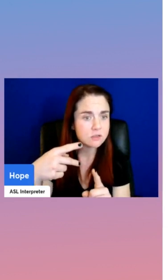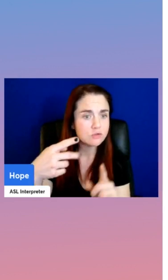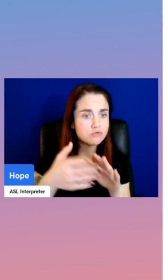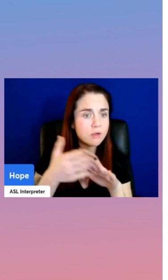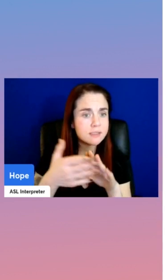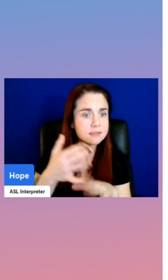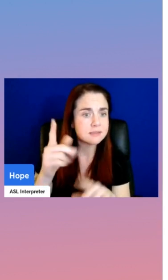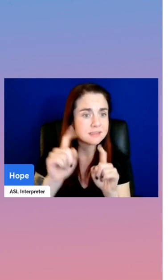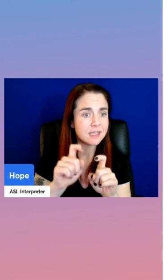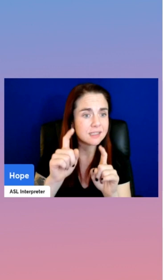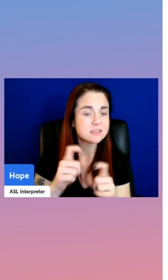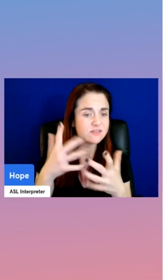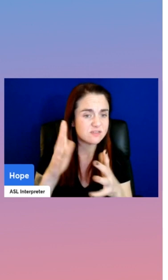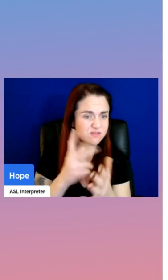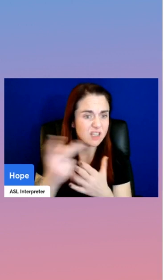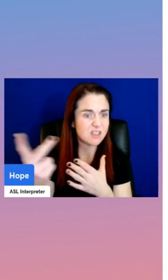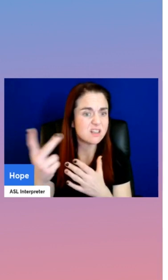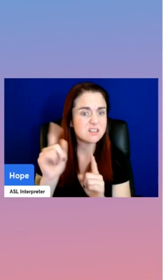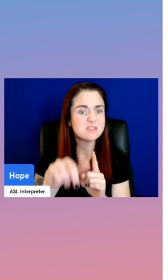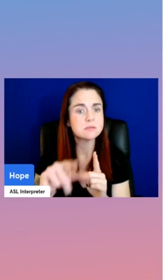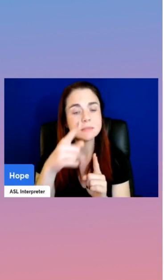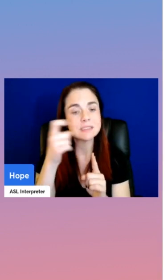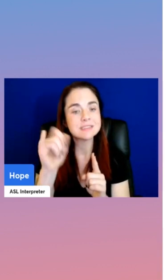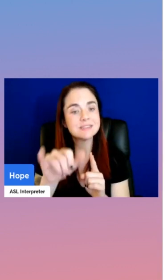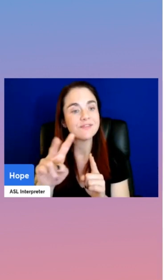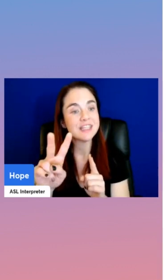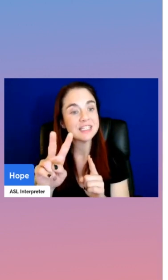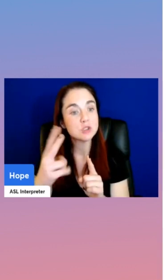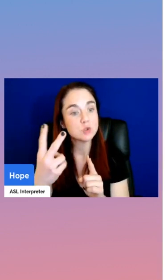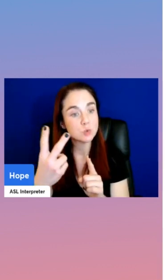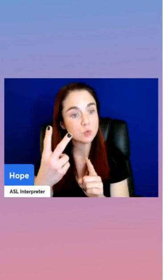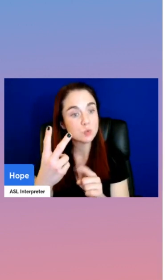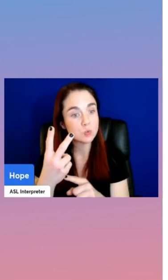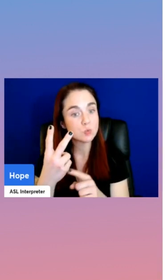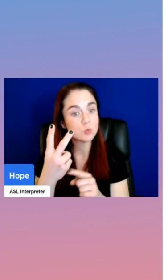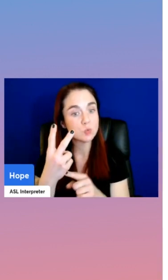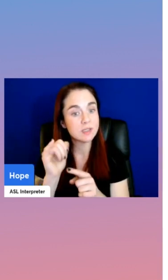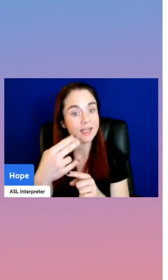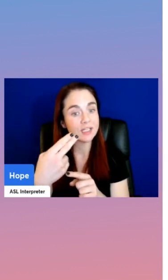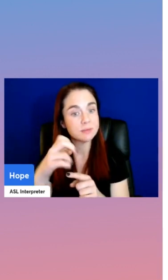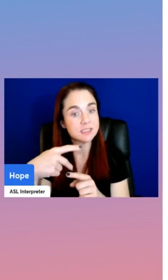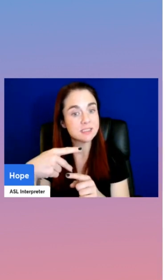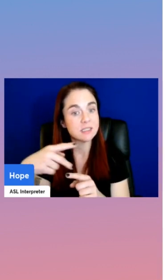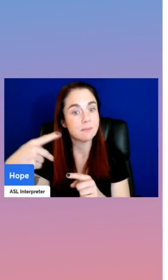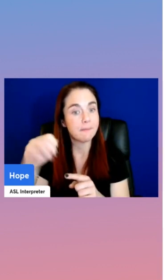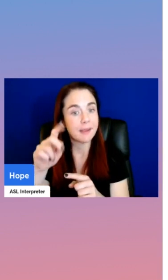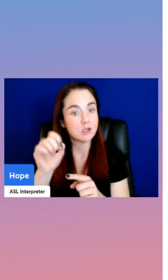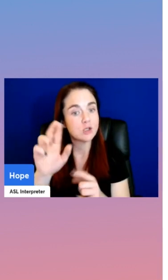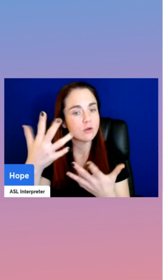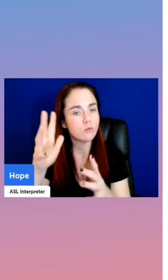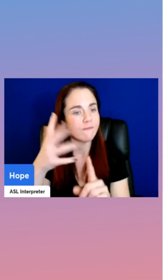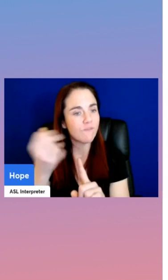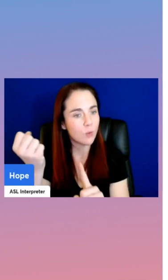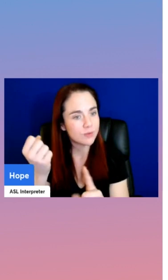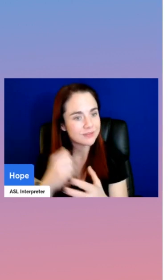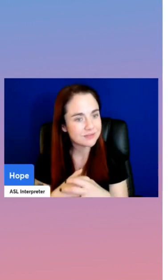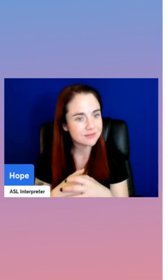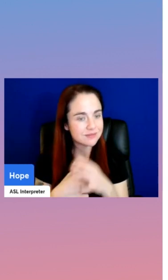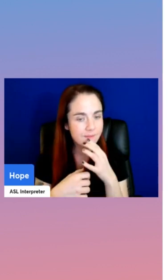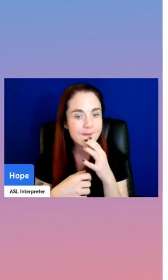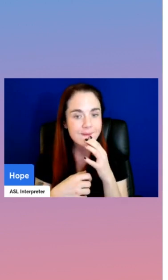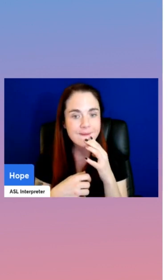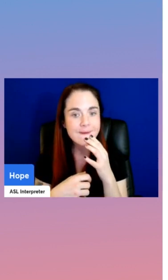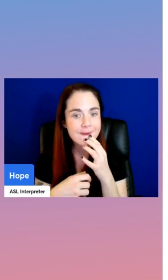failure reason is because this V2 in HCP Packer bucket OEL is revoked. So to reduce any security